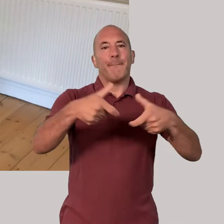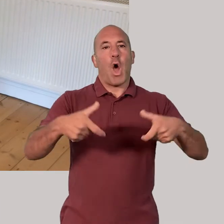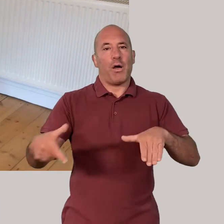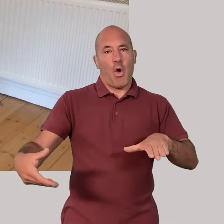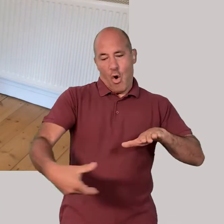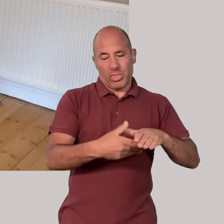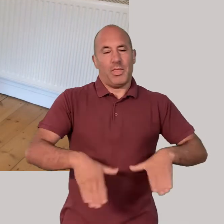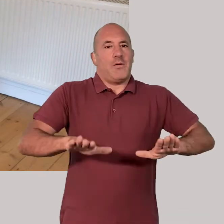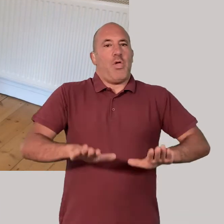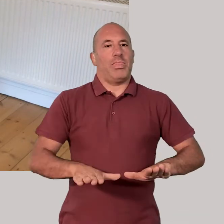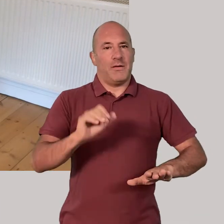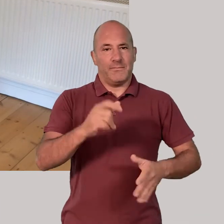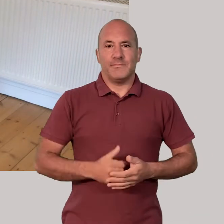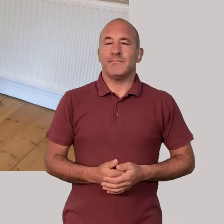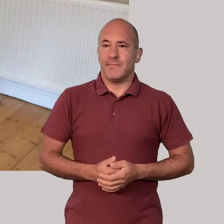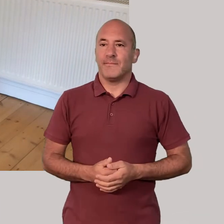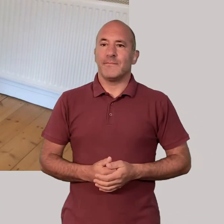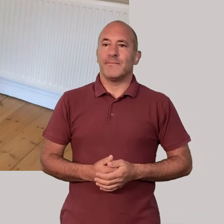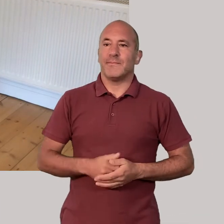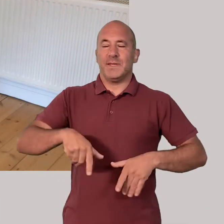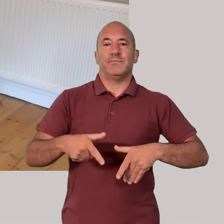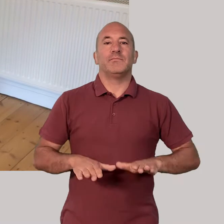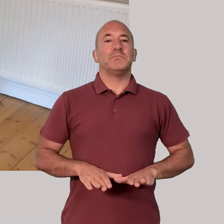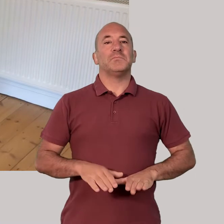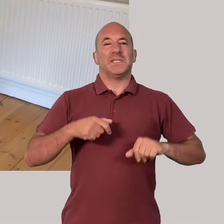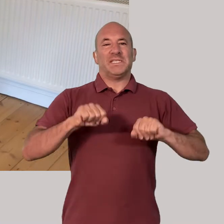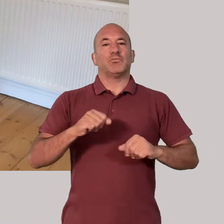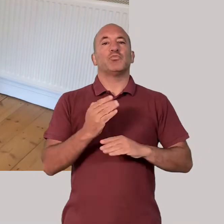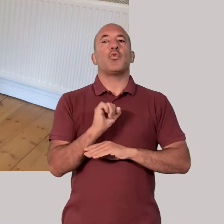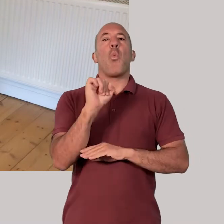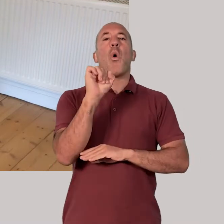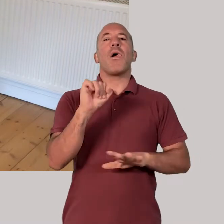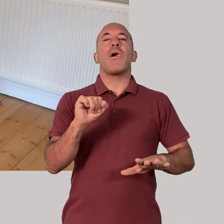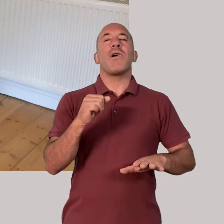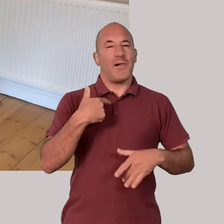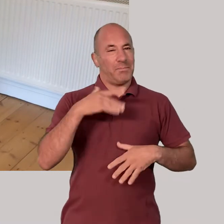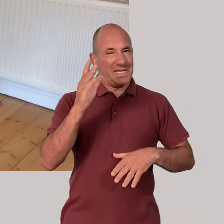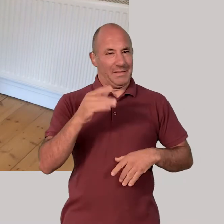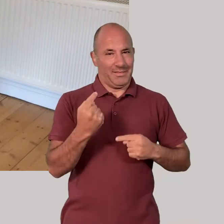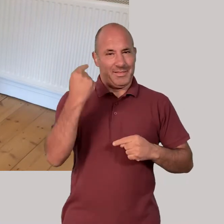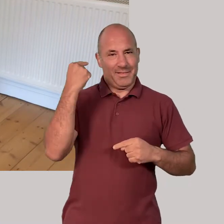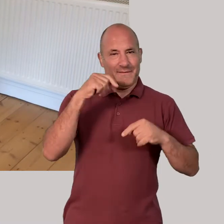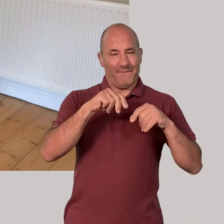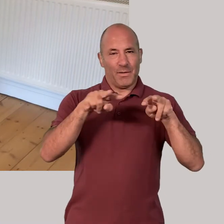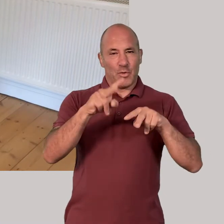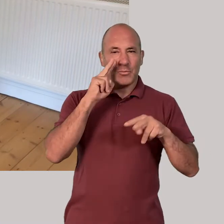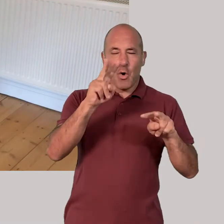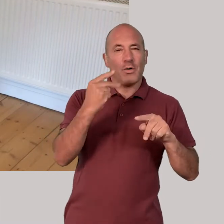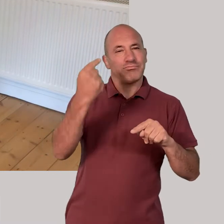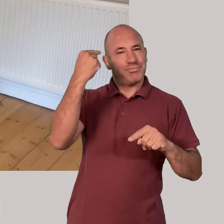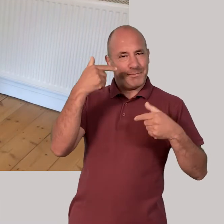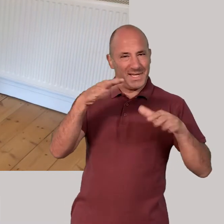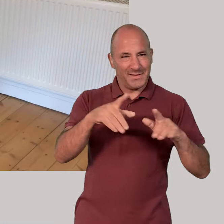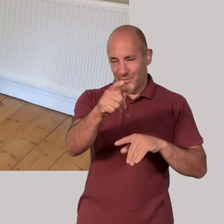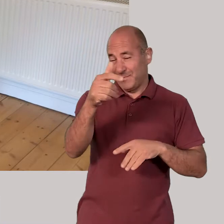knees a little bit higher for more comfort. So this sitting tall exercise I've done a couple of times, so if